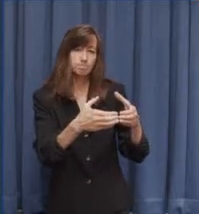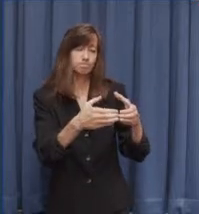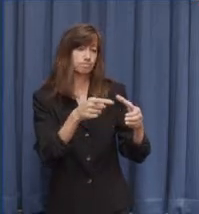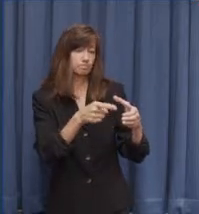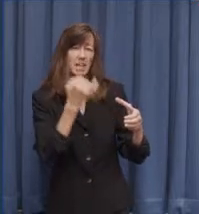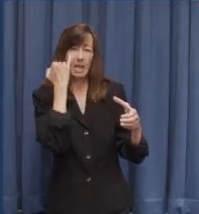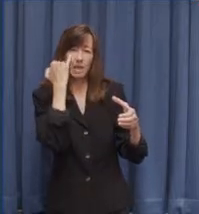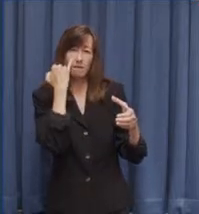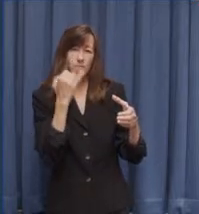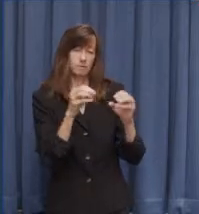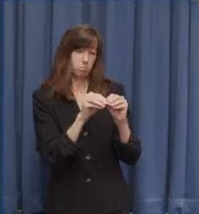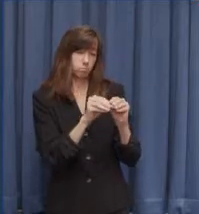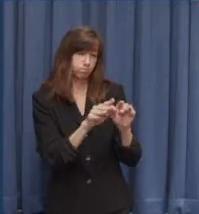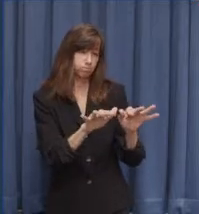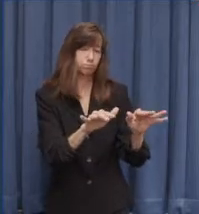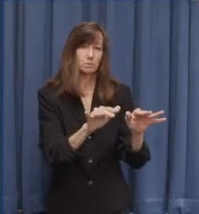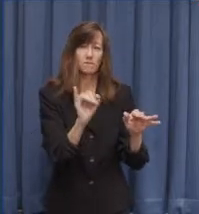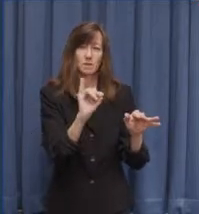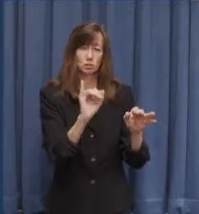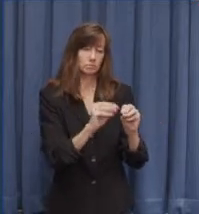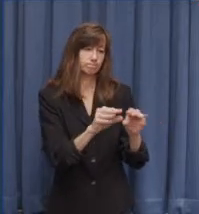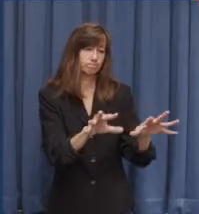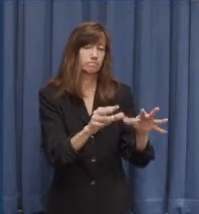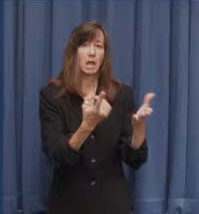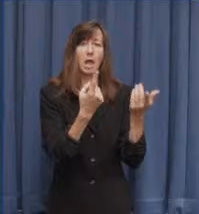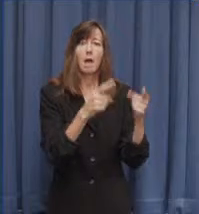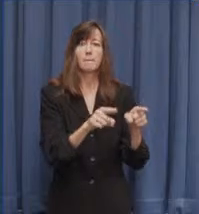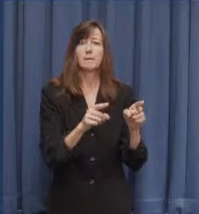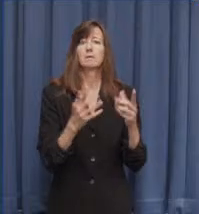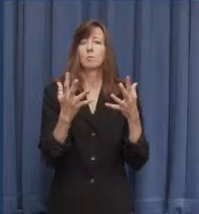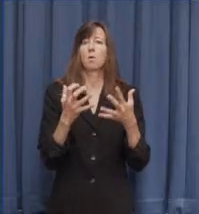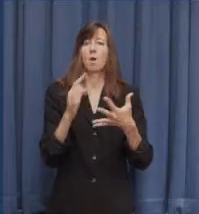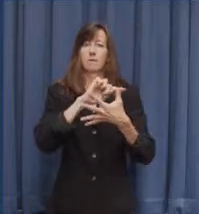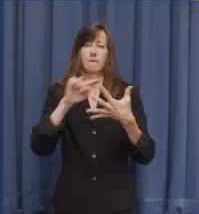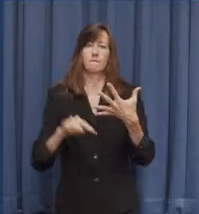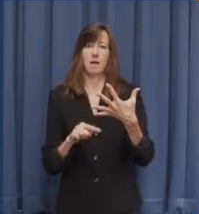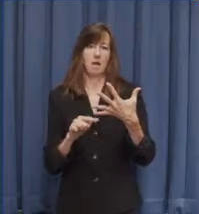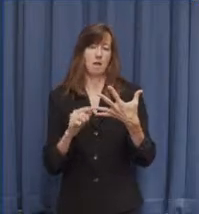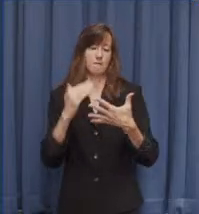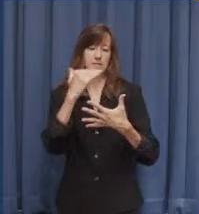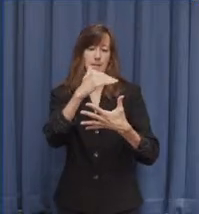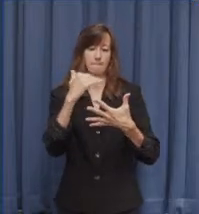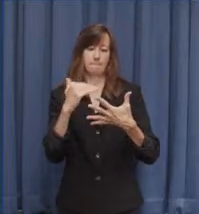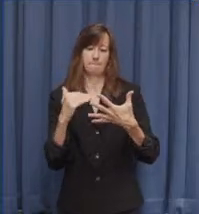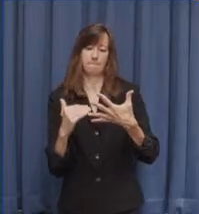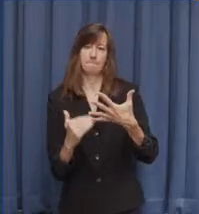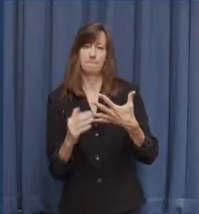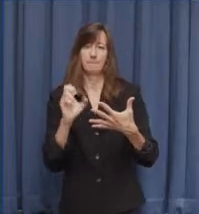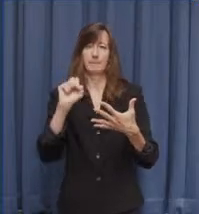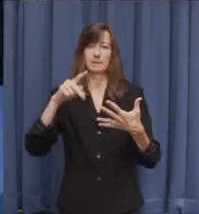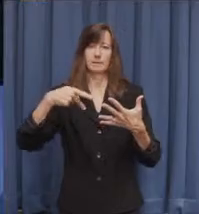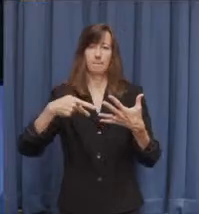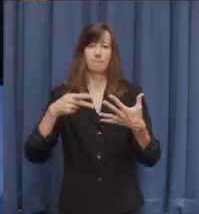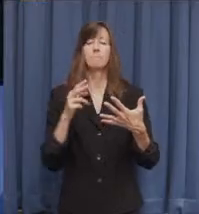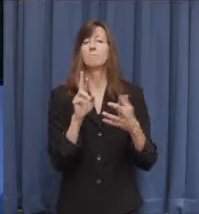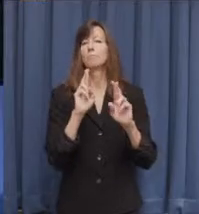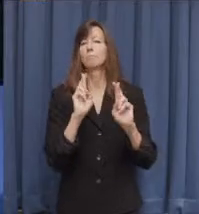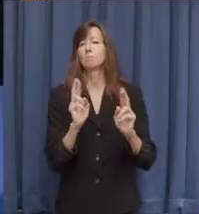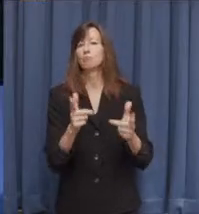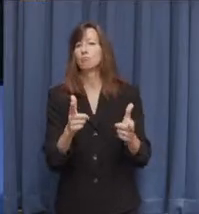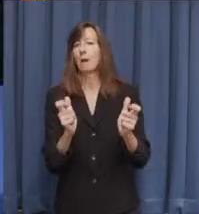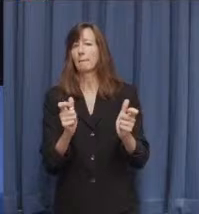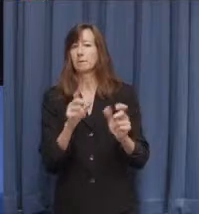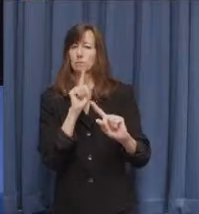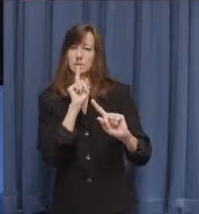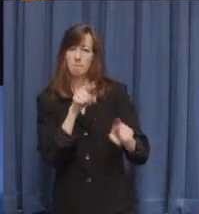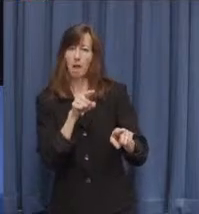really containing. There's the 5-step rapid response plan, which I've talked through with you before. So I'll